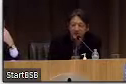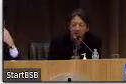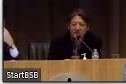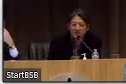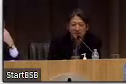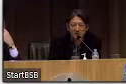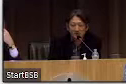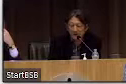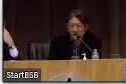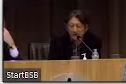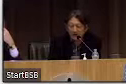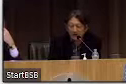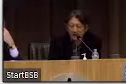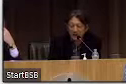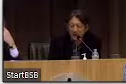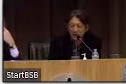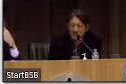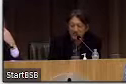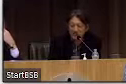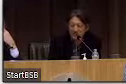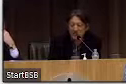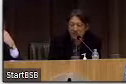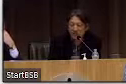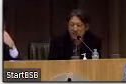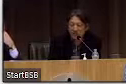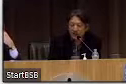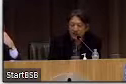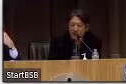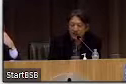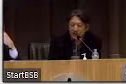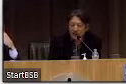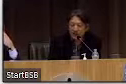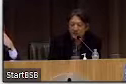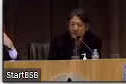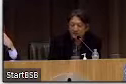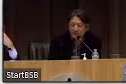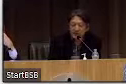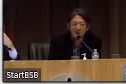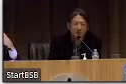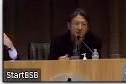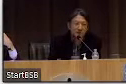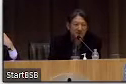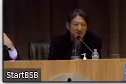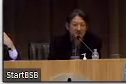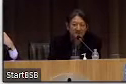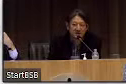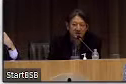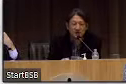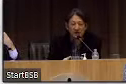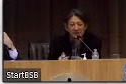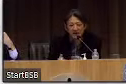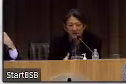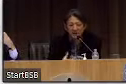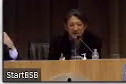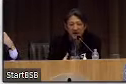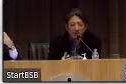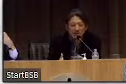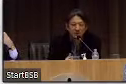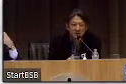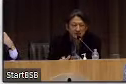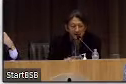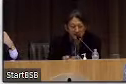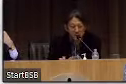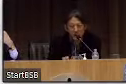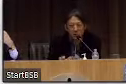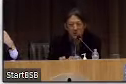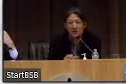delivery of information, CIEG and CONAS, where we feed and help to have this make decision founding